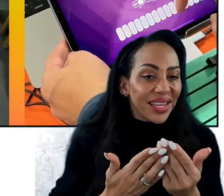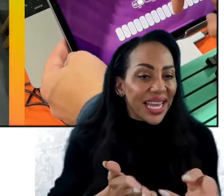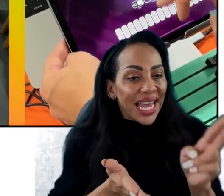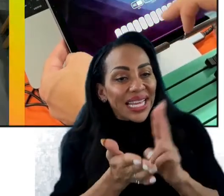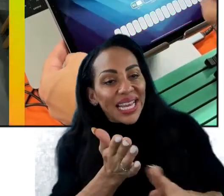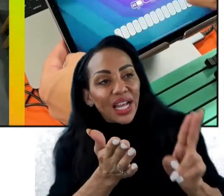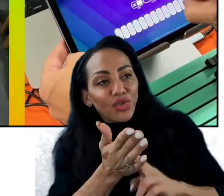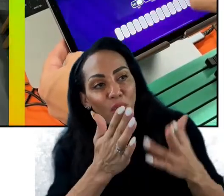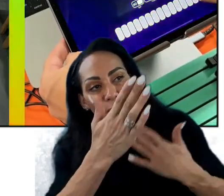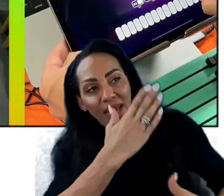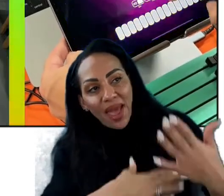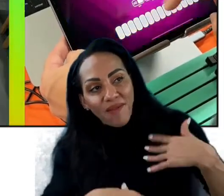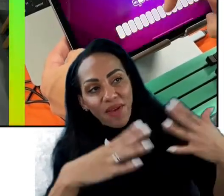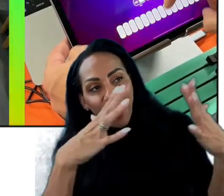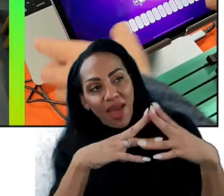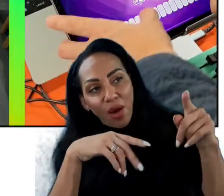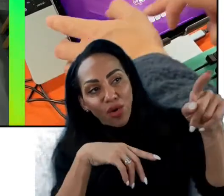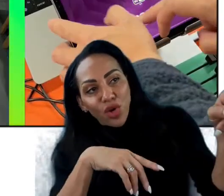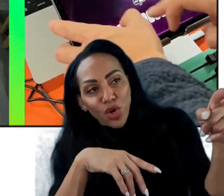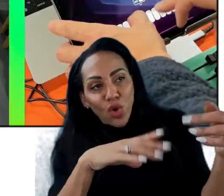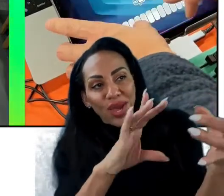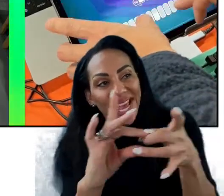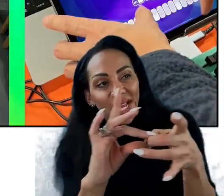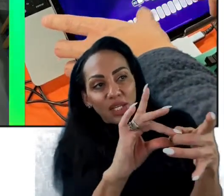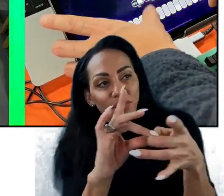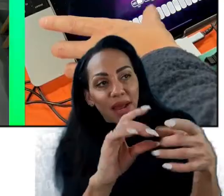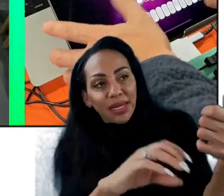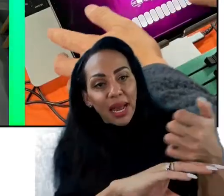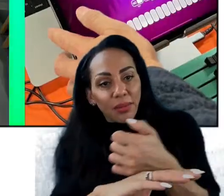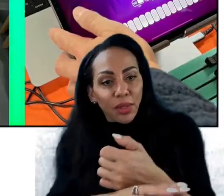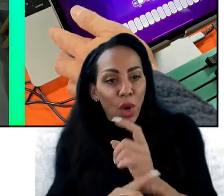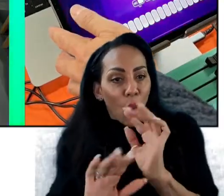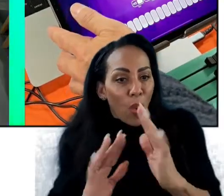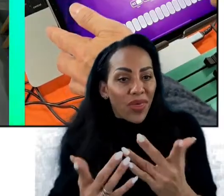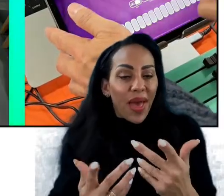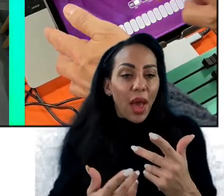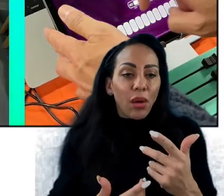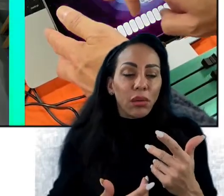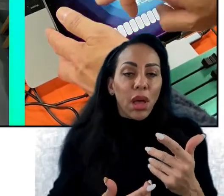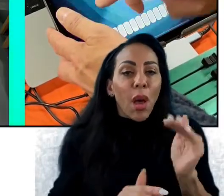people interacted with the app without leading the witness, without prompting people, and